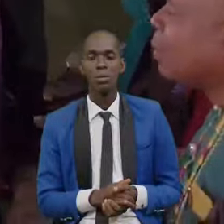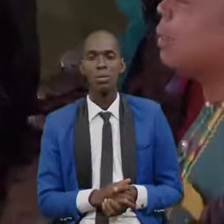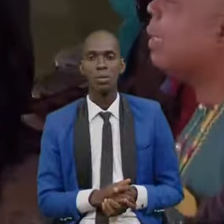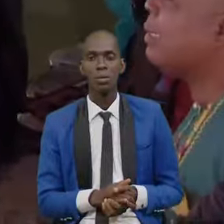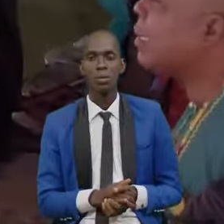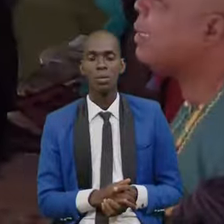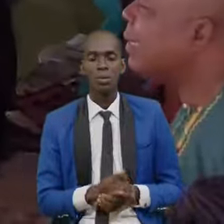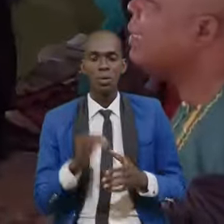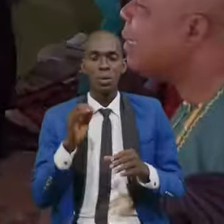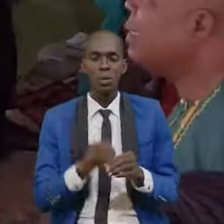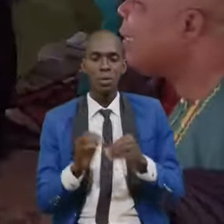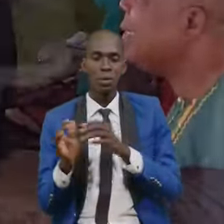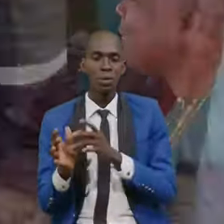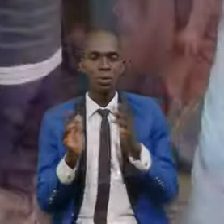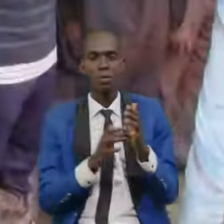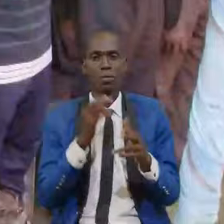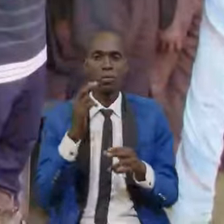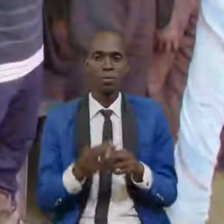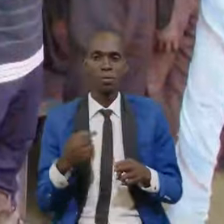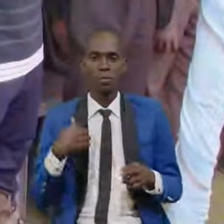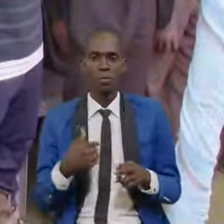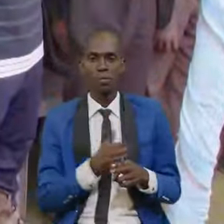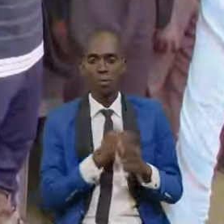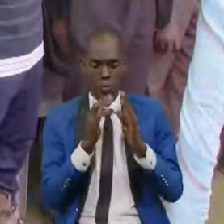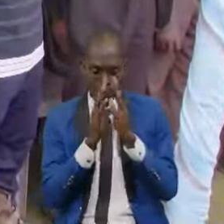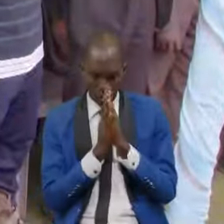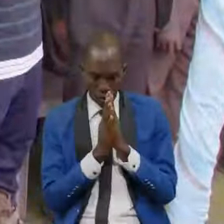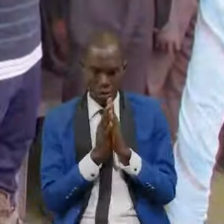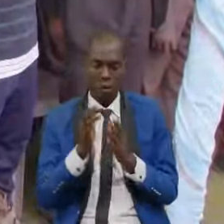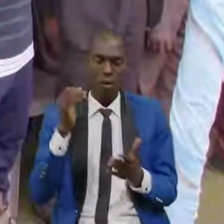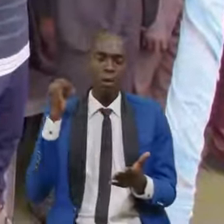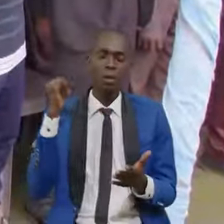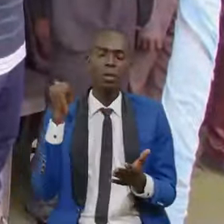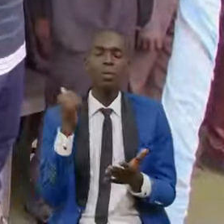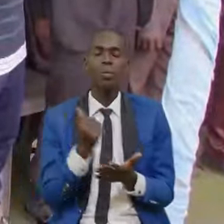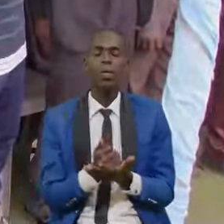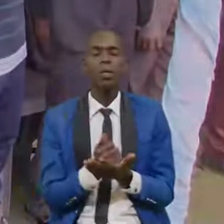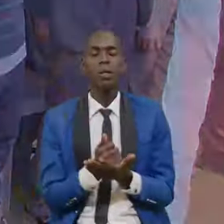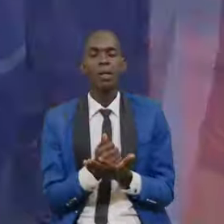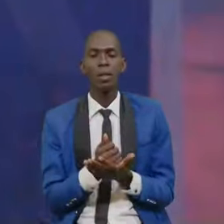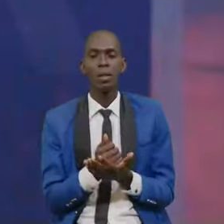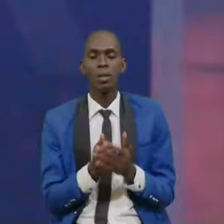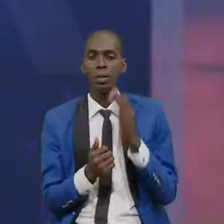In Jesus' name we pray.